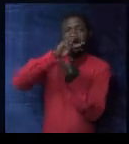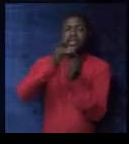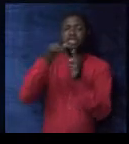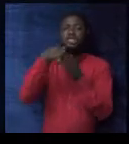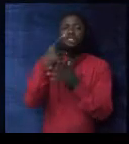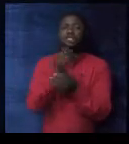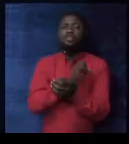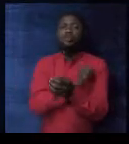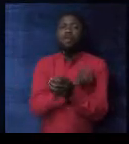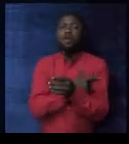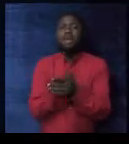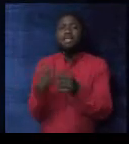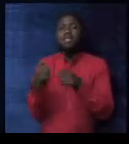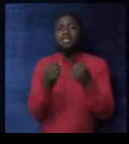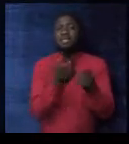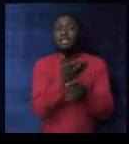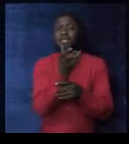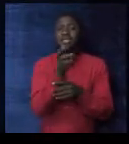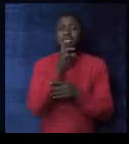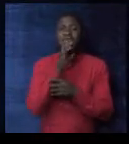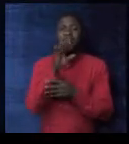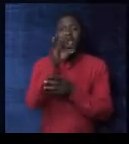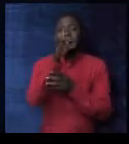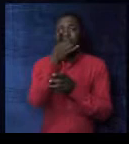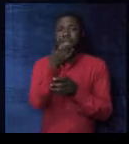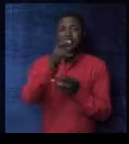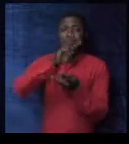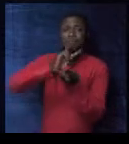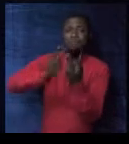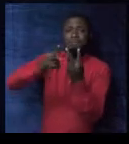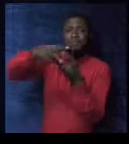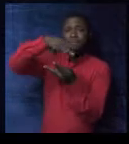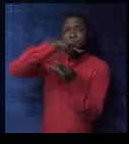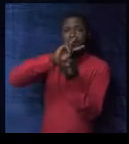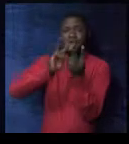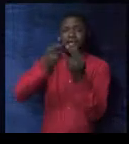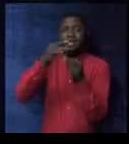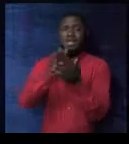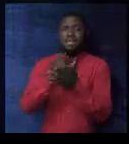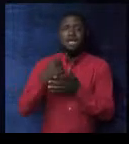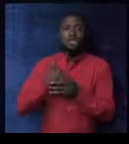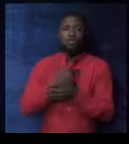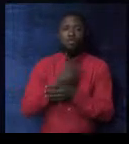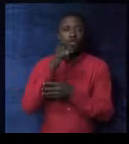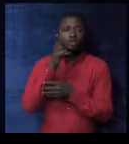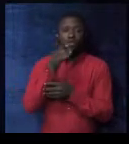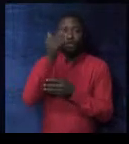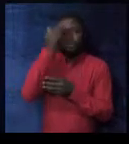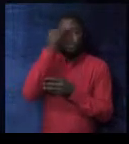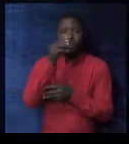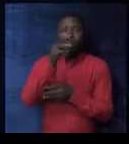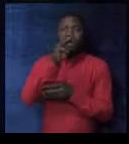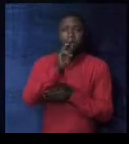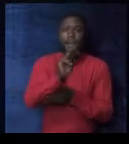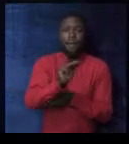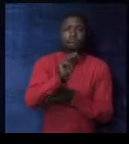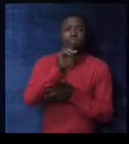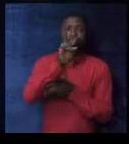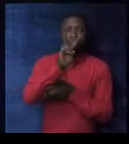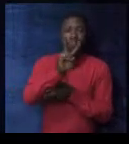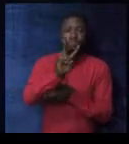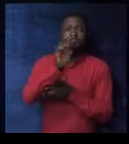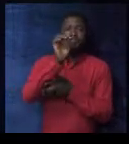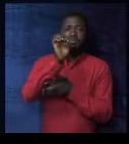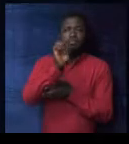solar system. These are 8 planets we should know. Mercury, Venus,